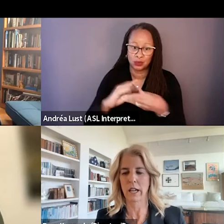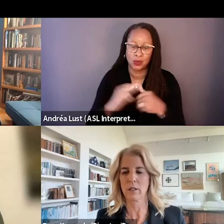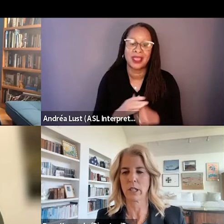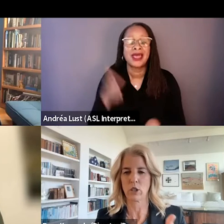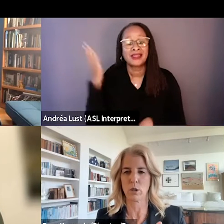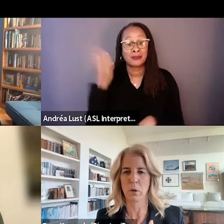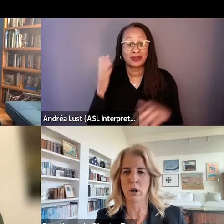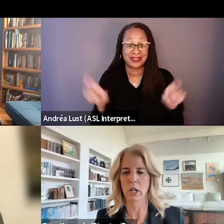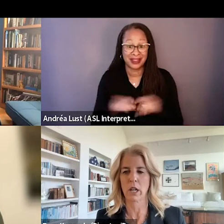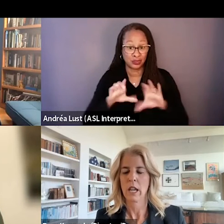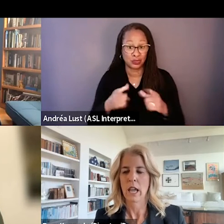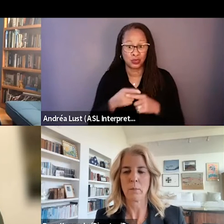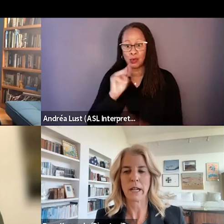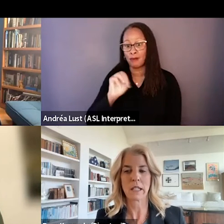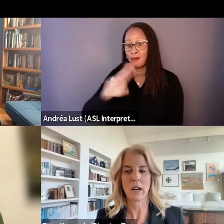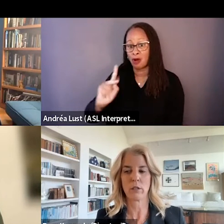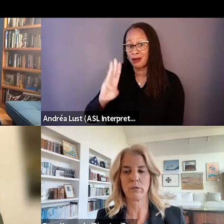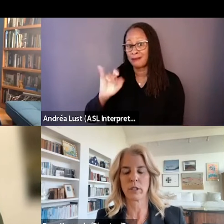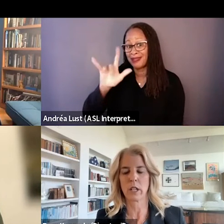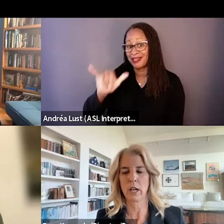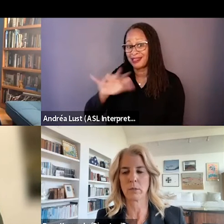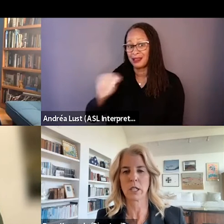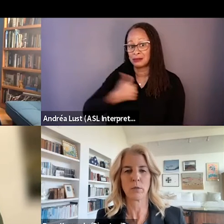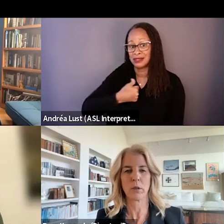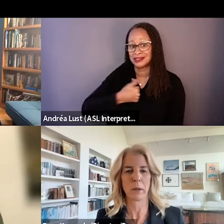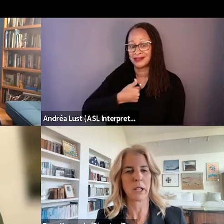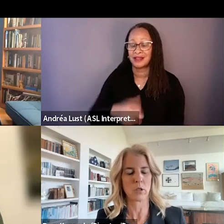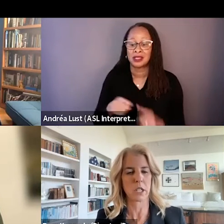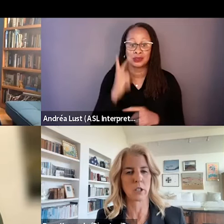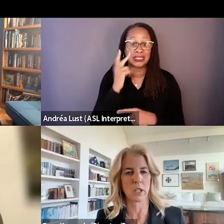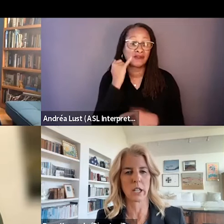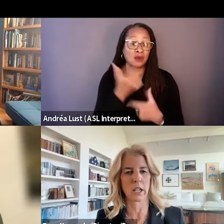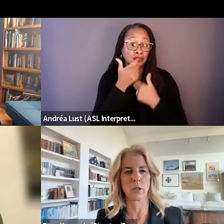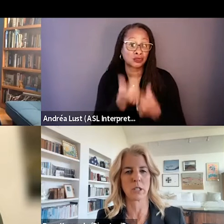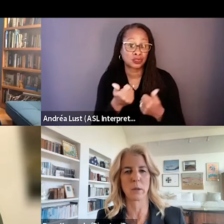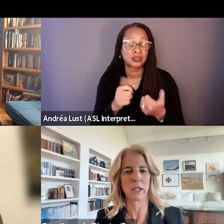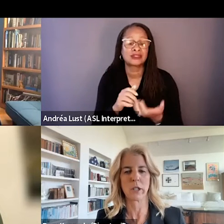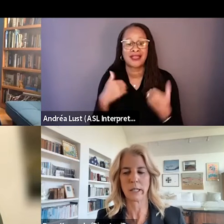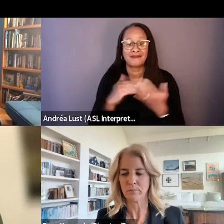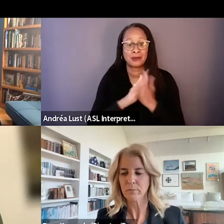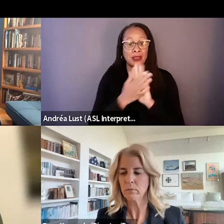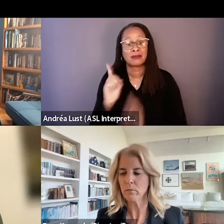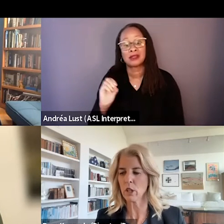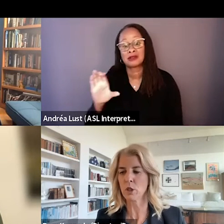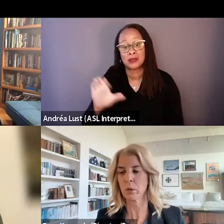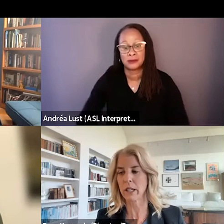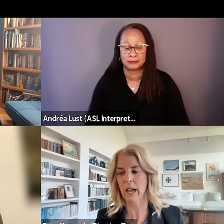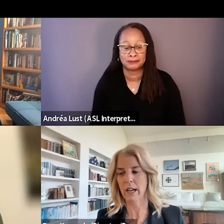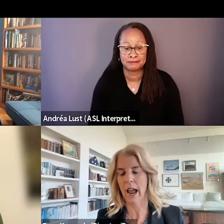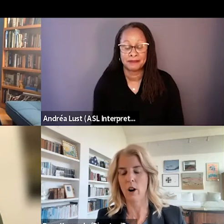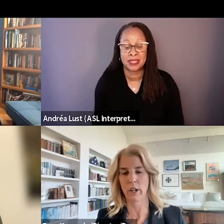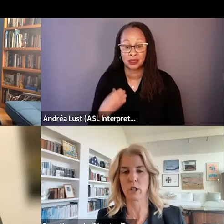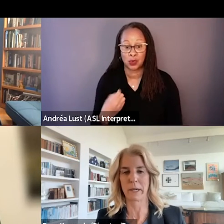it collectively to Mark and myself to see if we might be interested in turning it into a documentary. So we